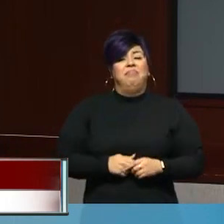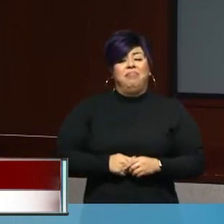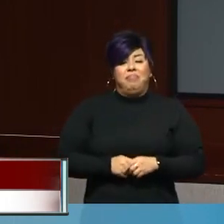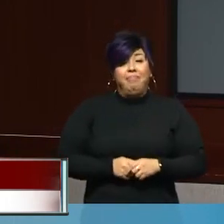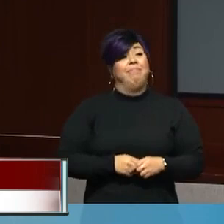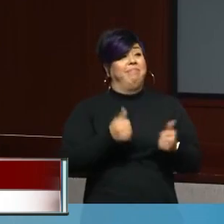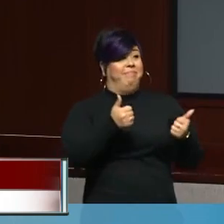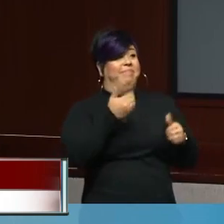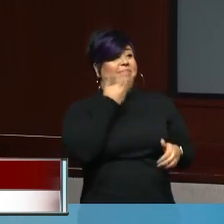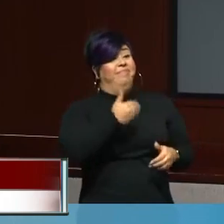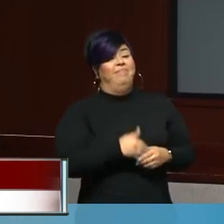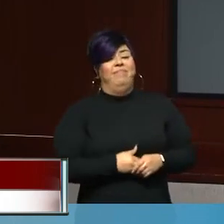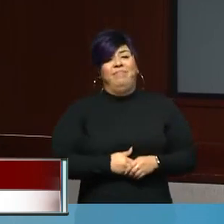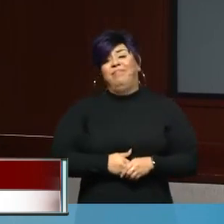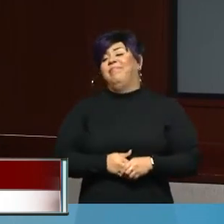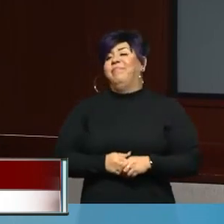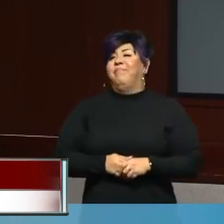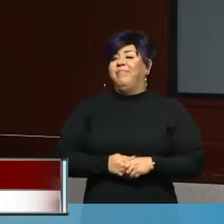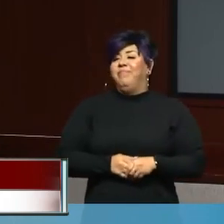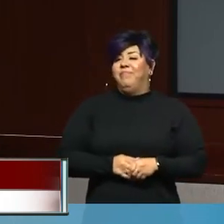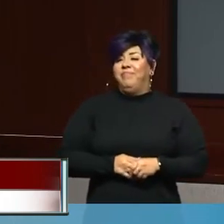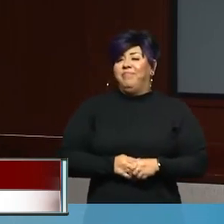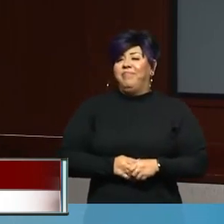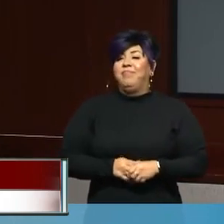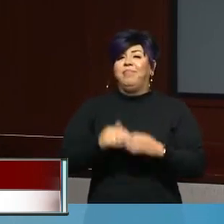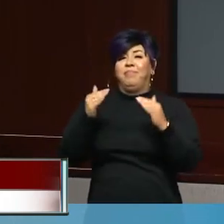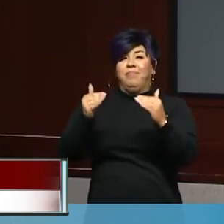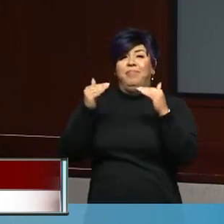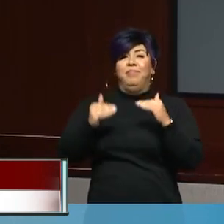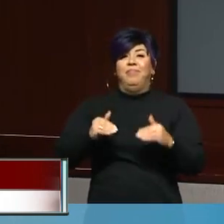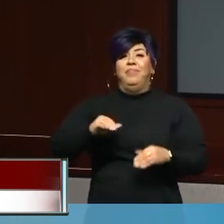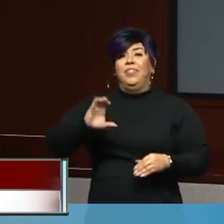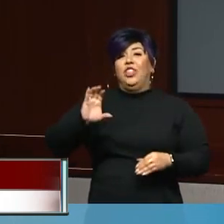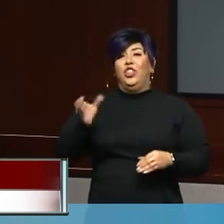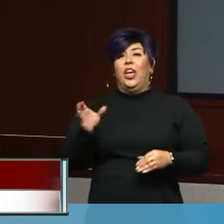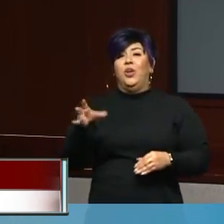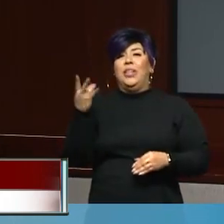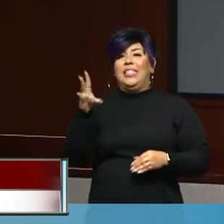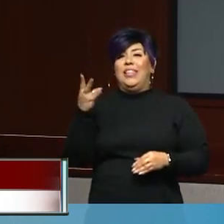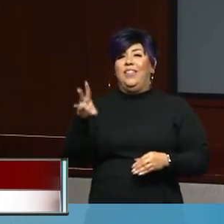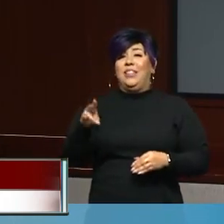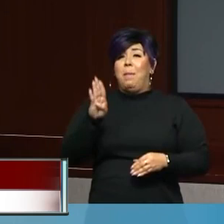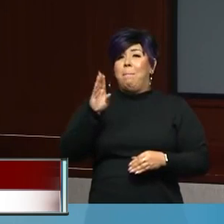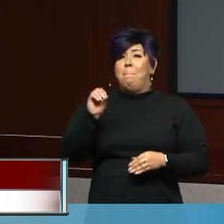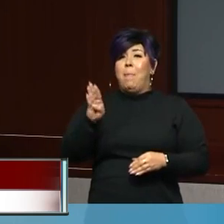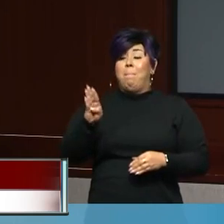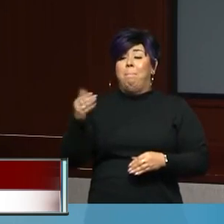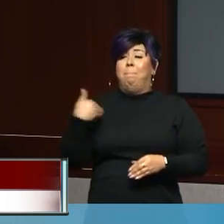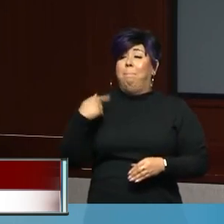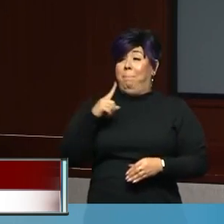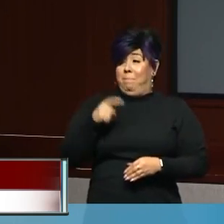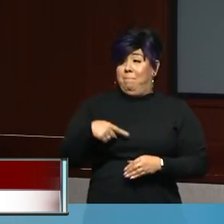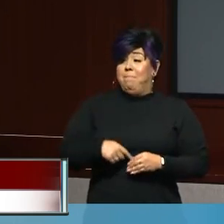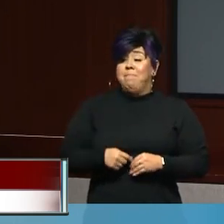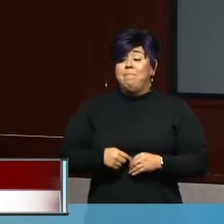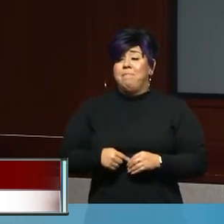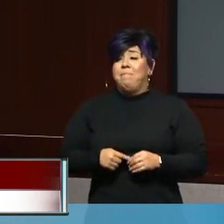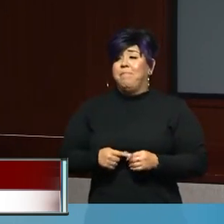Okay, great. Thanks. Thank you. Our next outlet is Channel 17. Bob Price, do you have any questions?